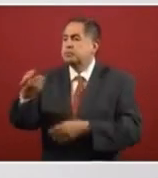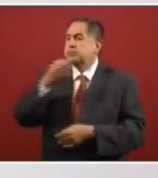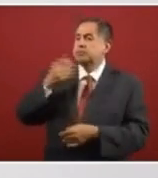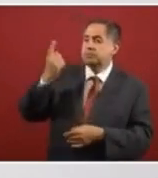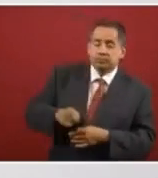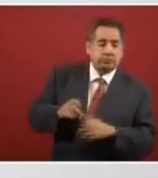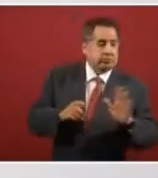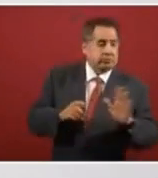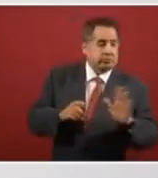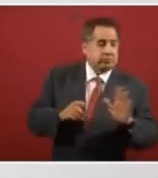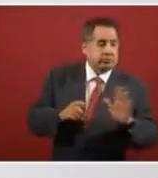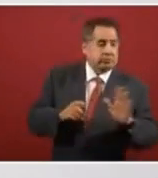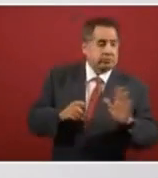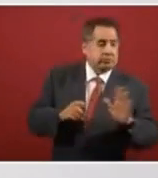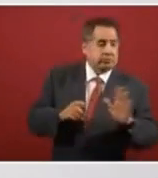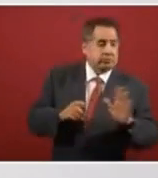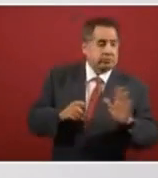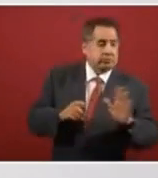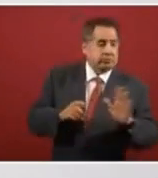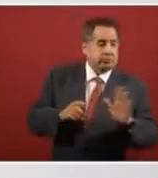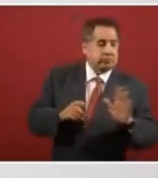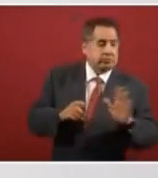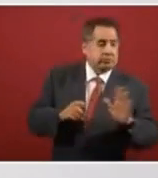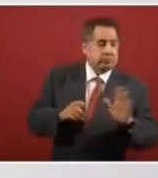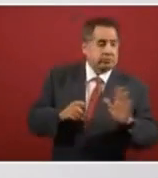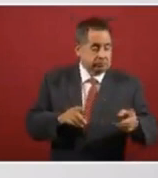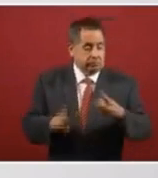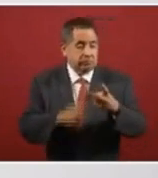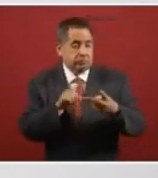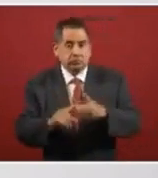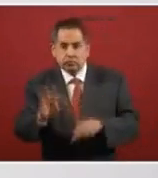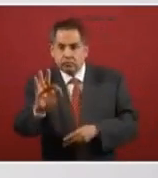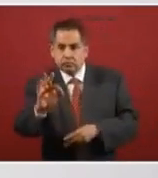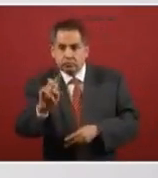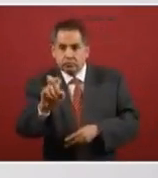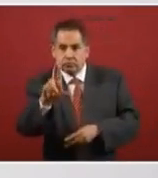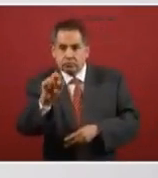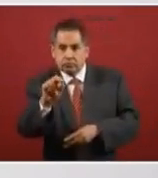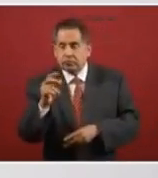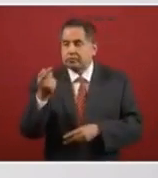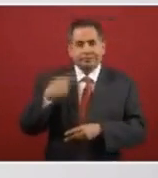and that it canceled the outing of